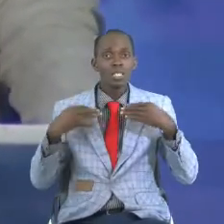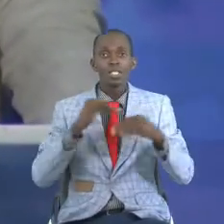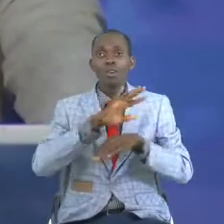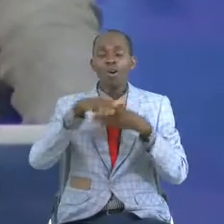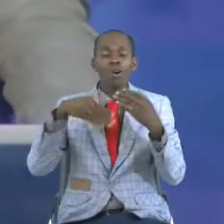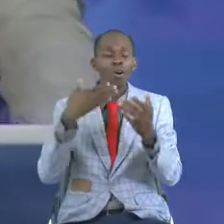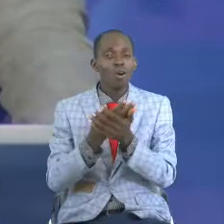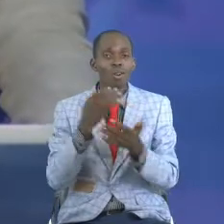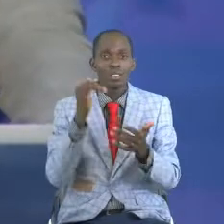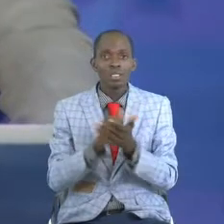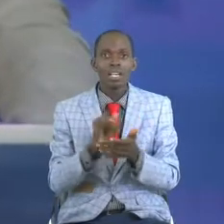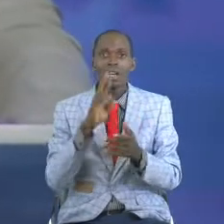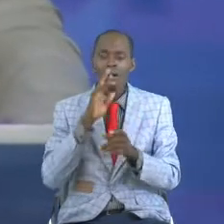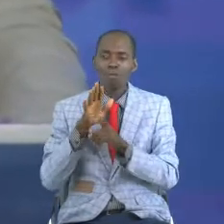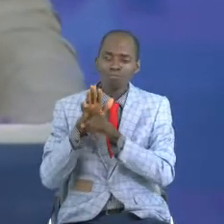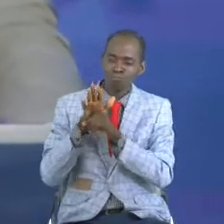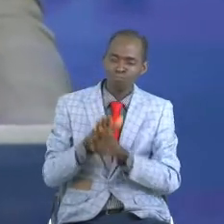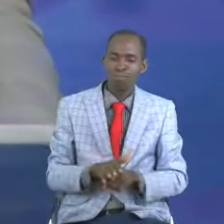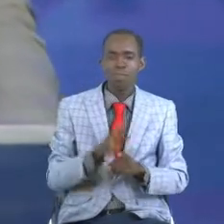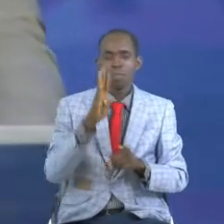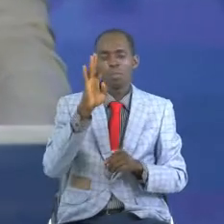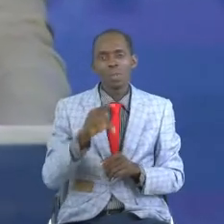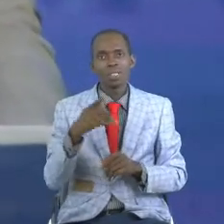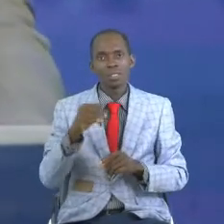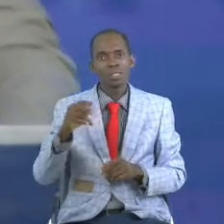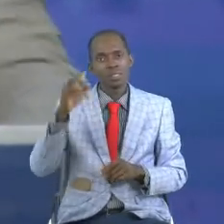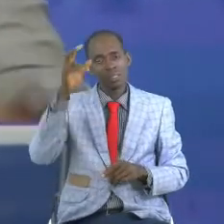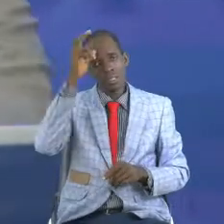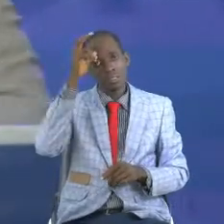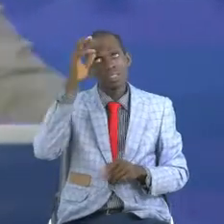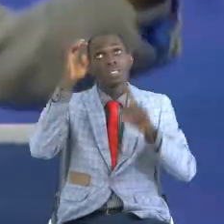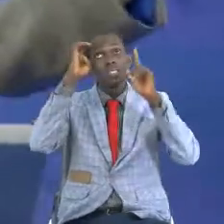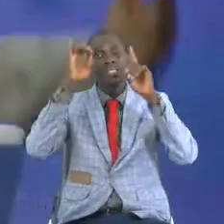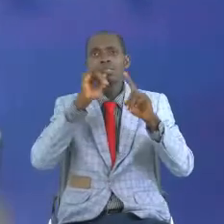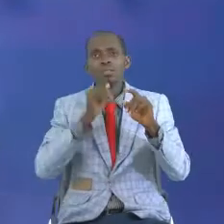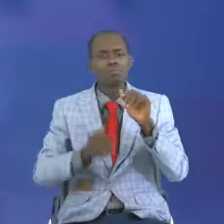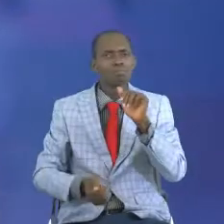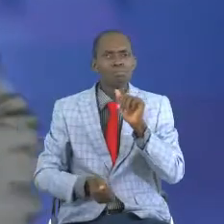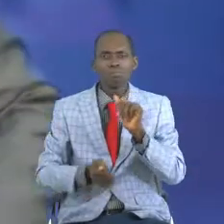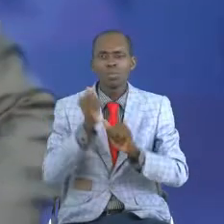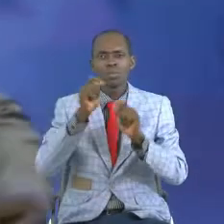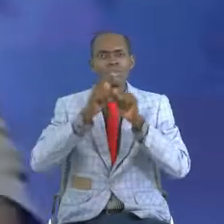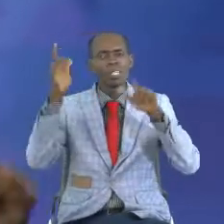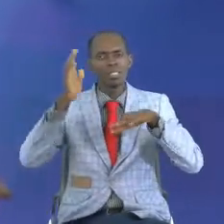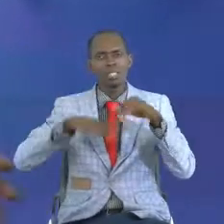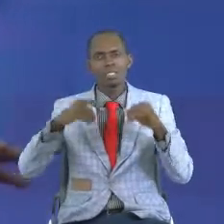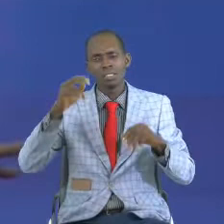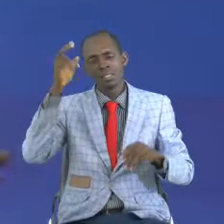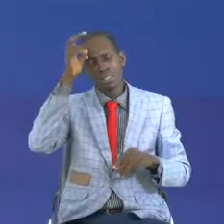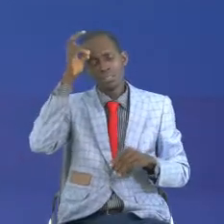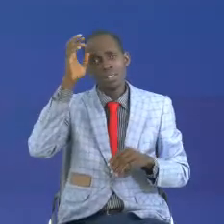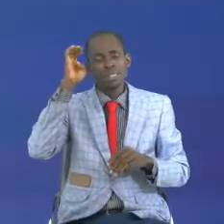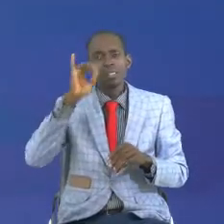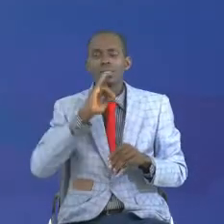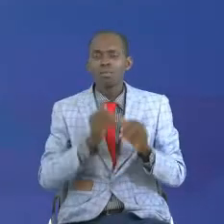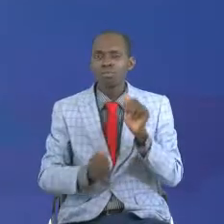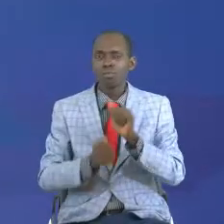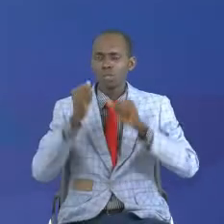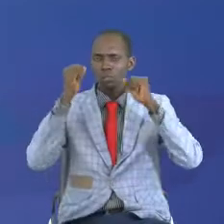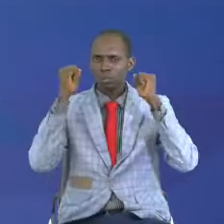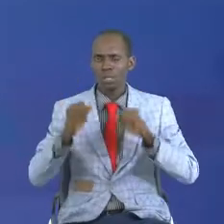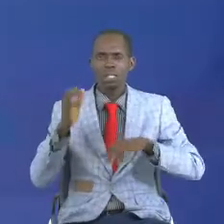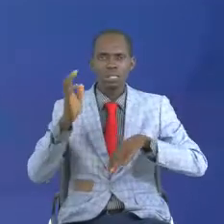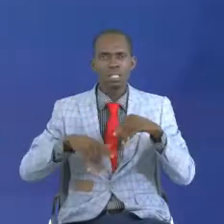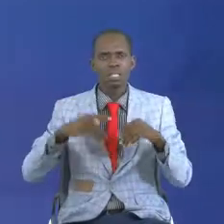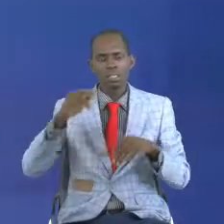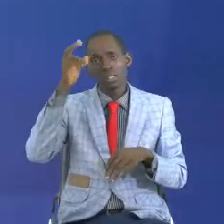devil. He's greater than the devil. He's mightier than the devil. He's stronger than the devil. Whatever the devil has done